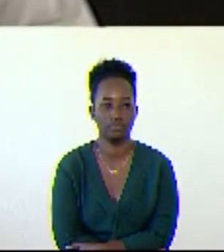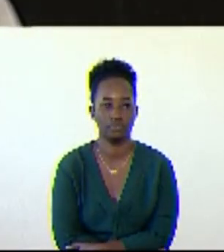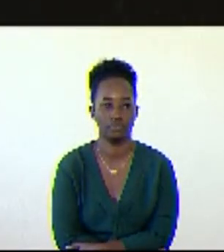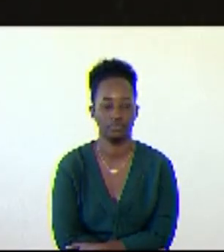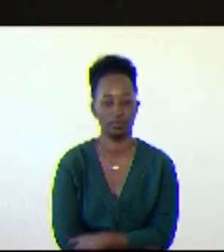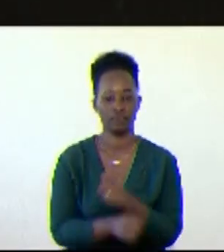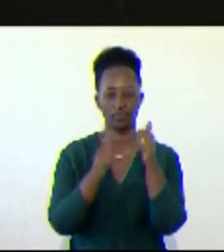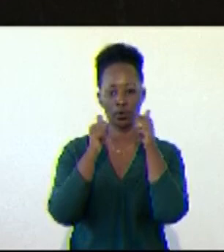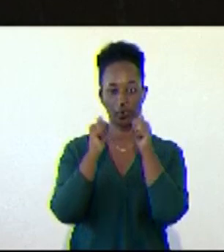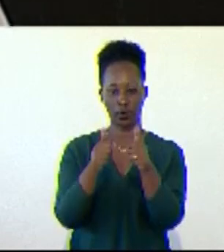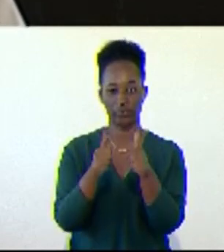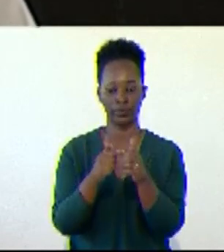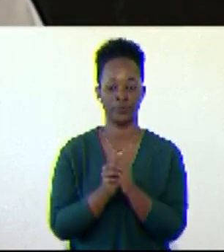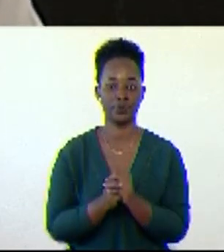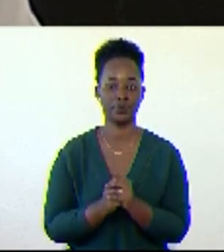Good.